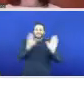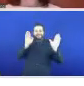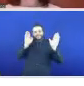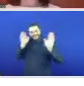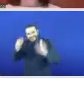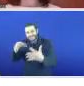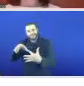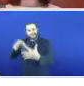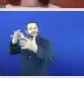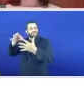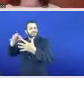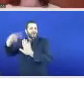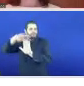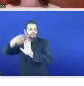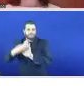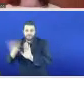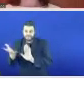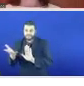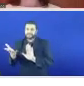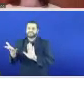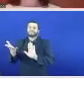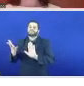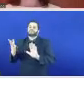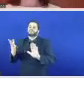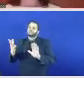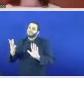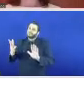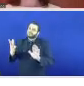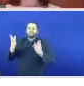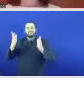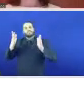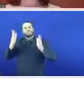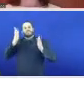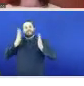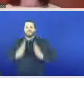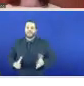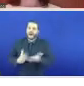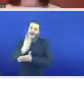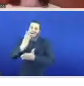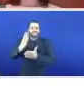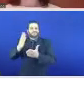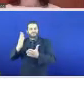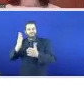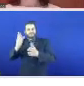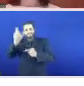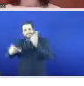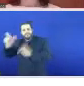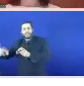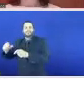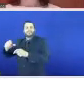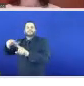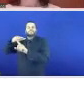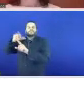we're really moving from words to action. And then related to that is making sure we don't leave any issue behind.